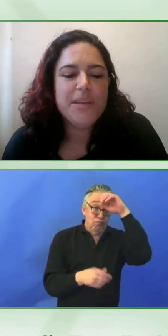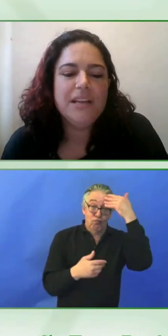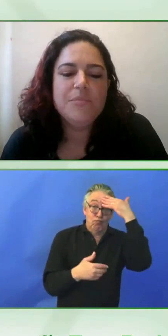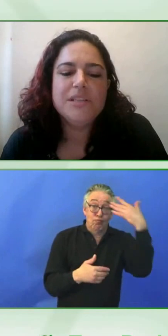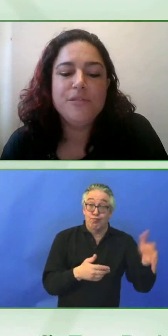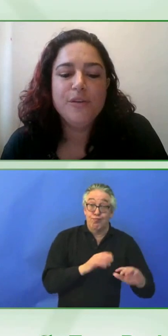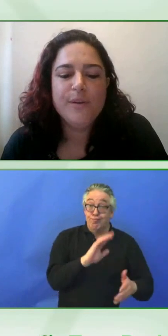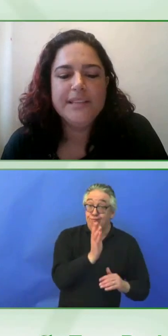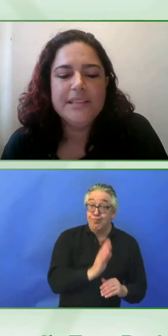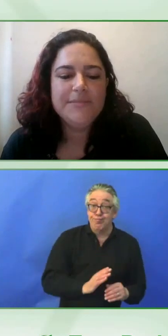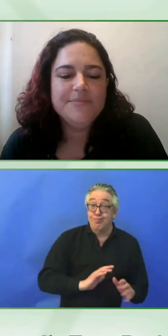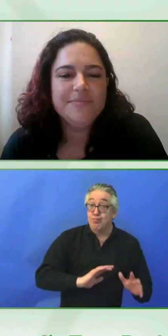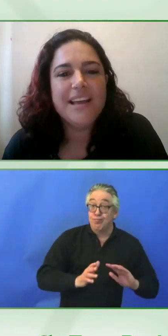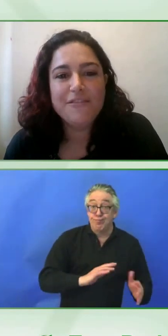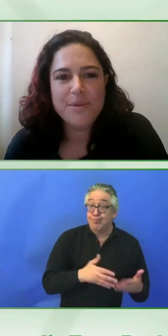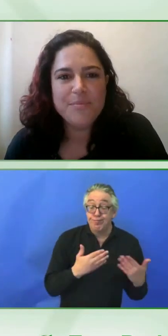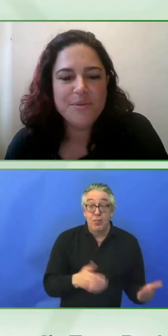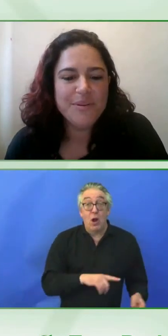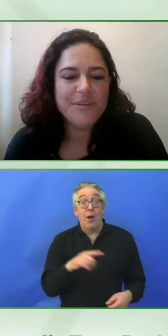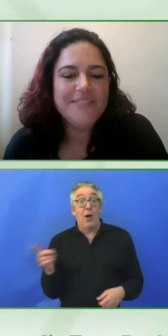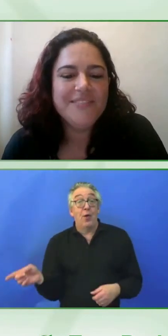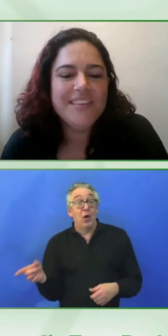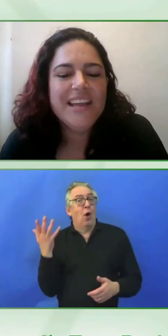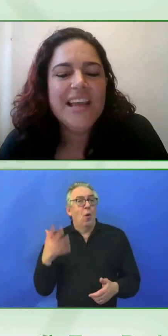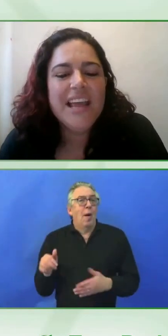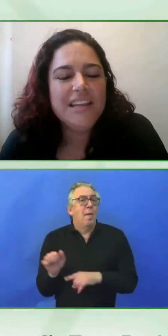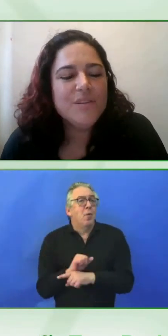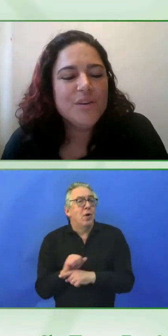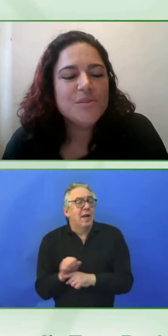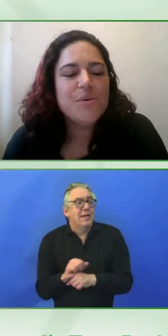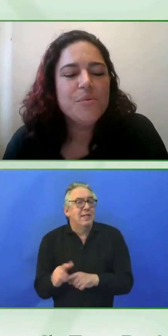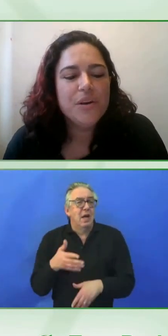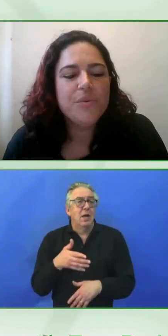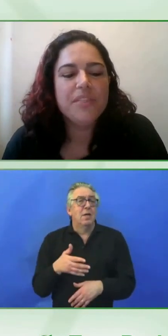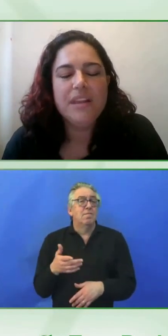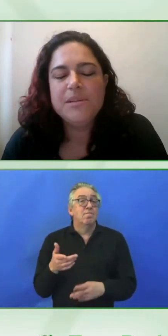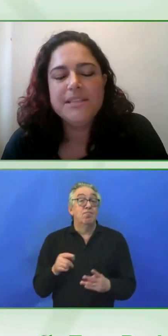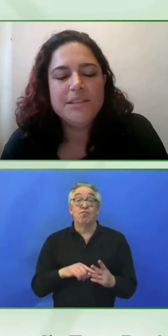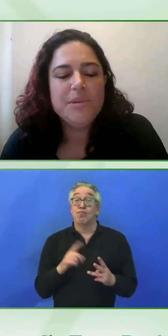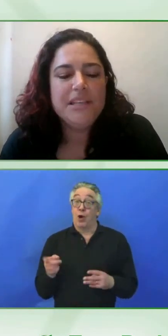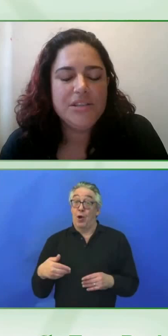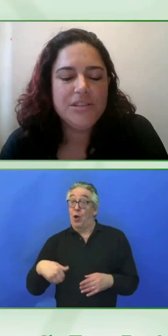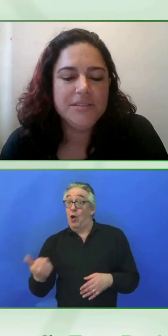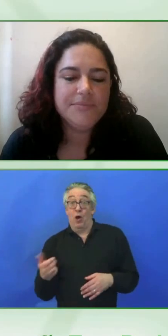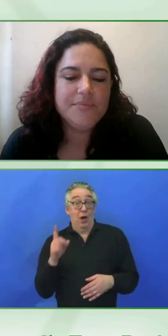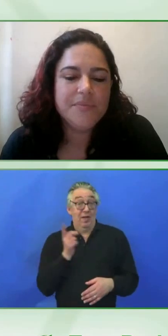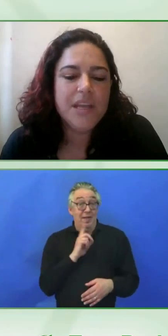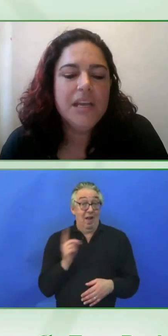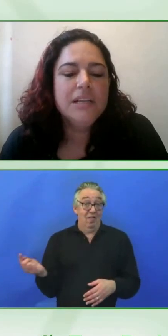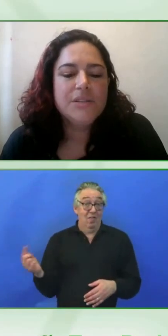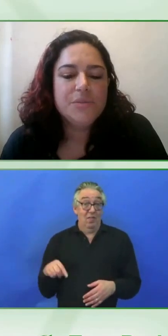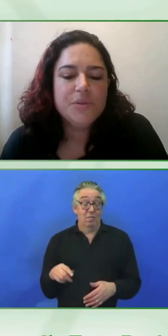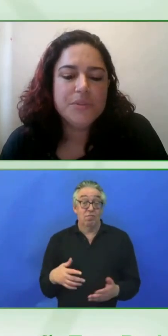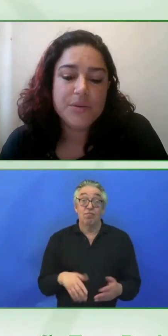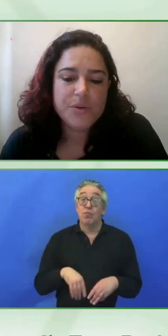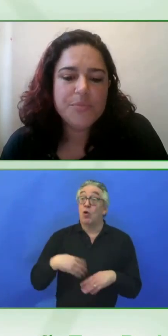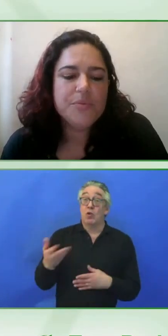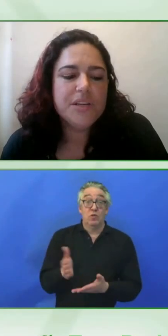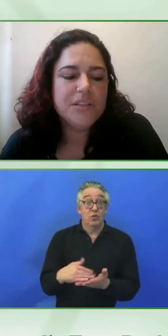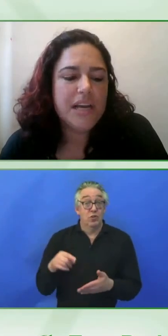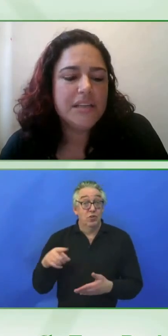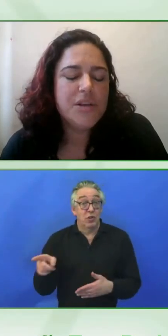speak Libras fluently, deaf people including, and even those who work with Libras interpretation. The